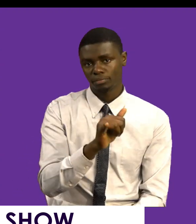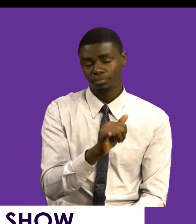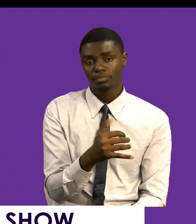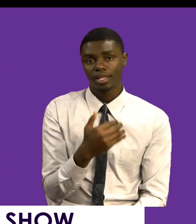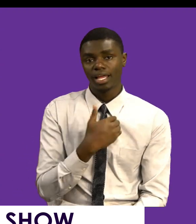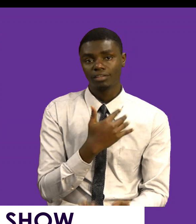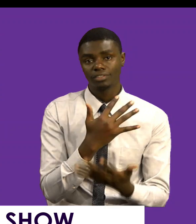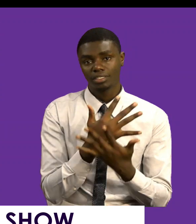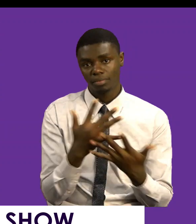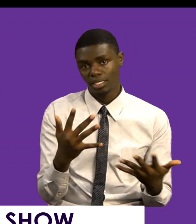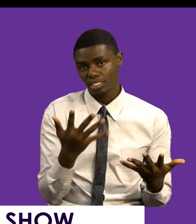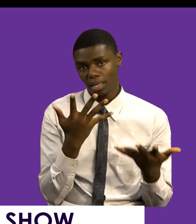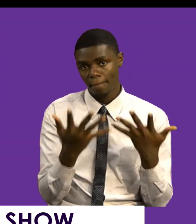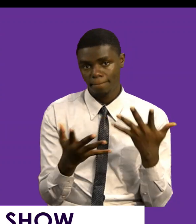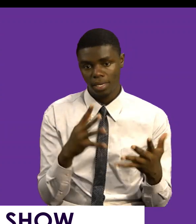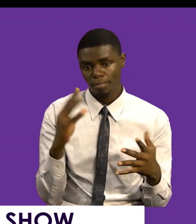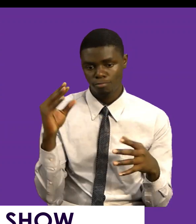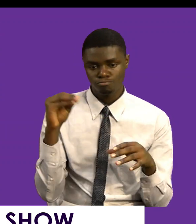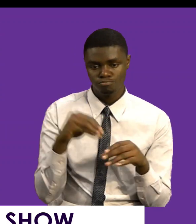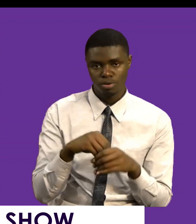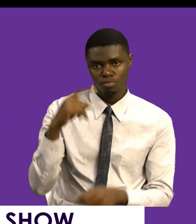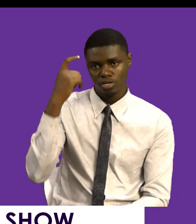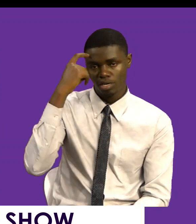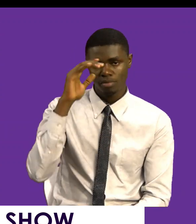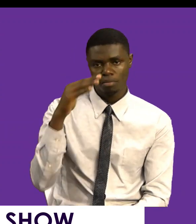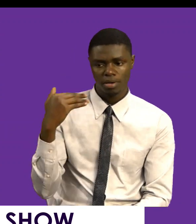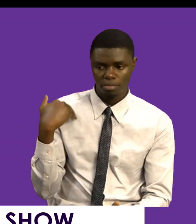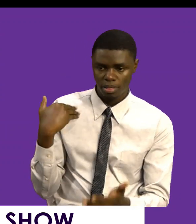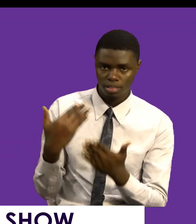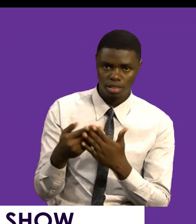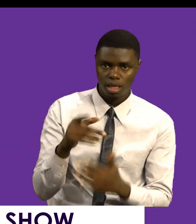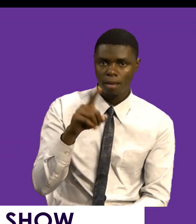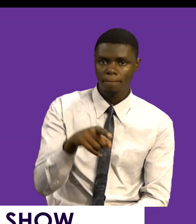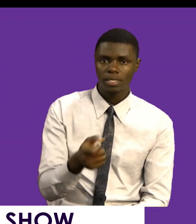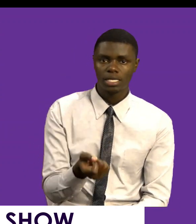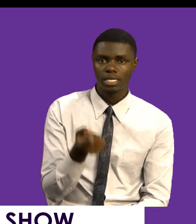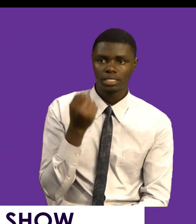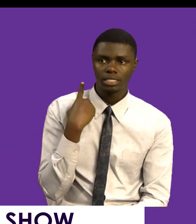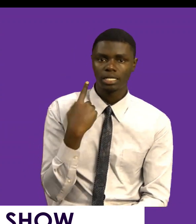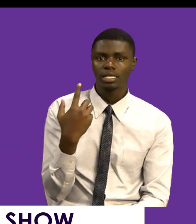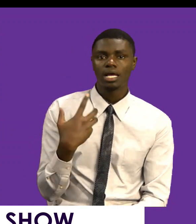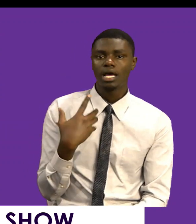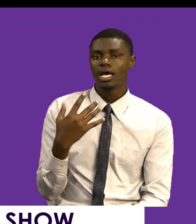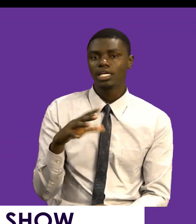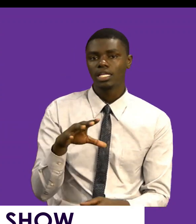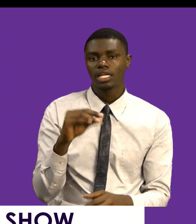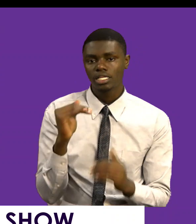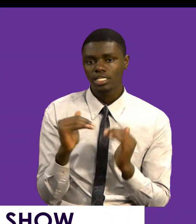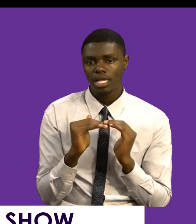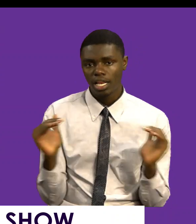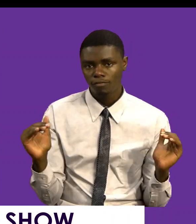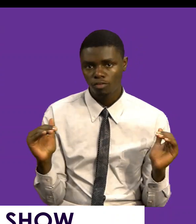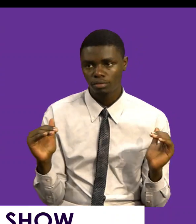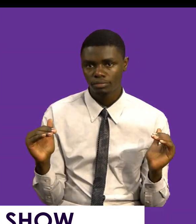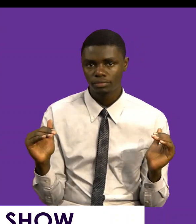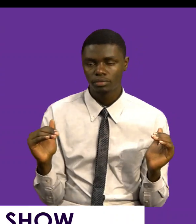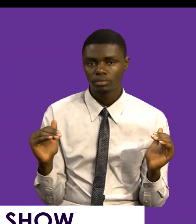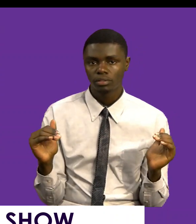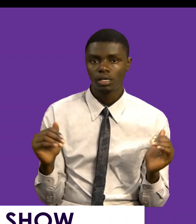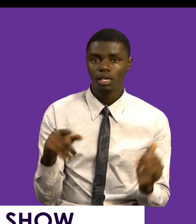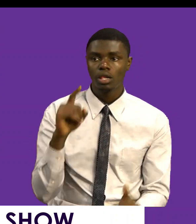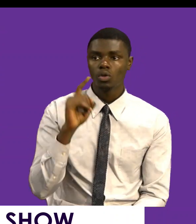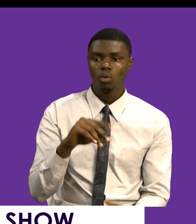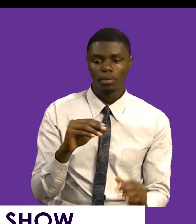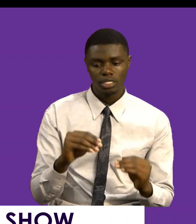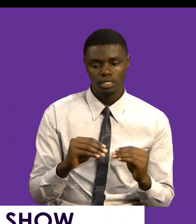certain thing that might have been put in your mind for so long. You need to understand that there reaches a level where you need to